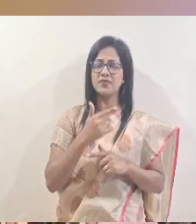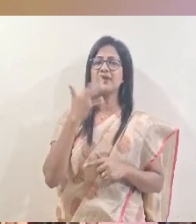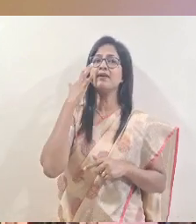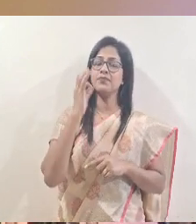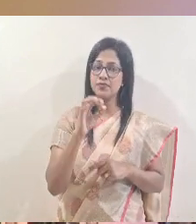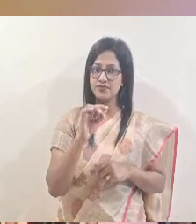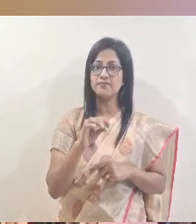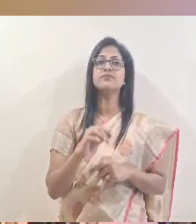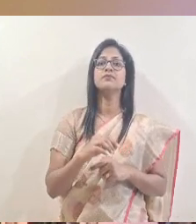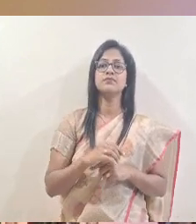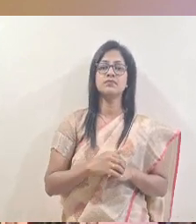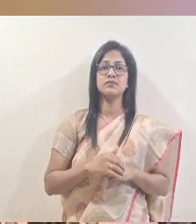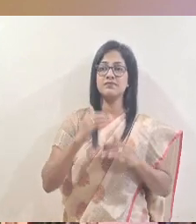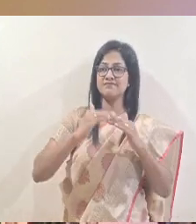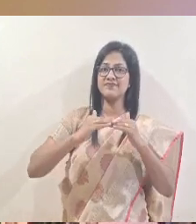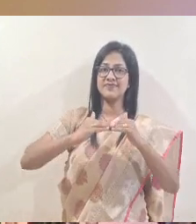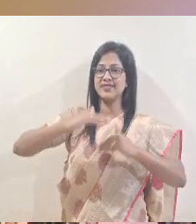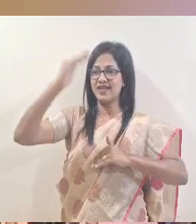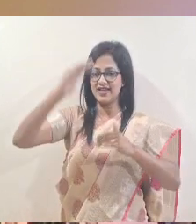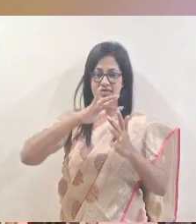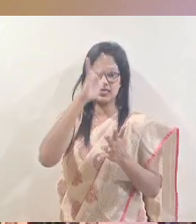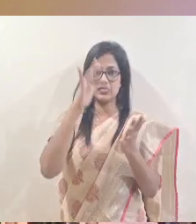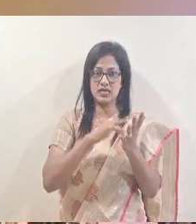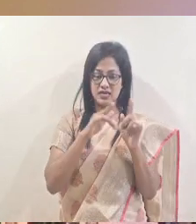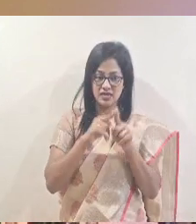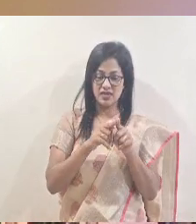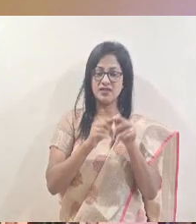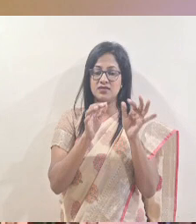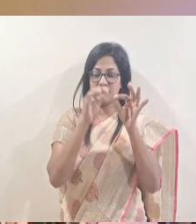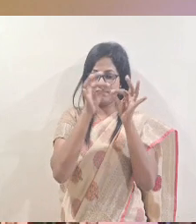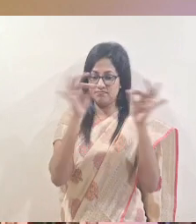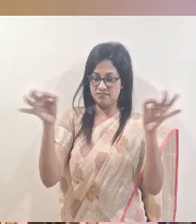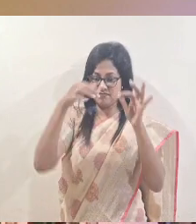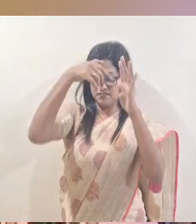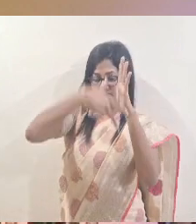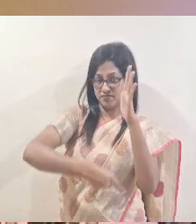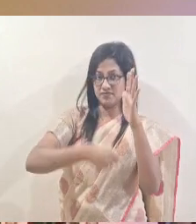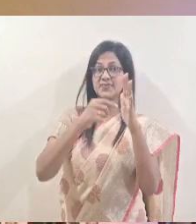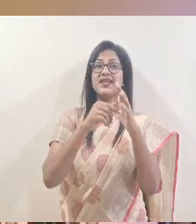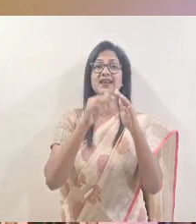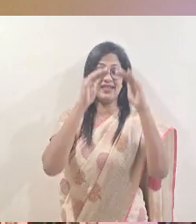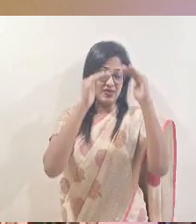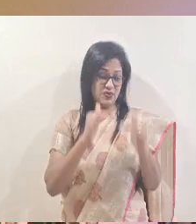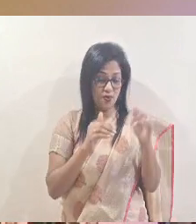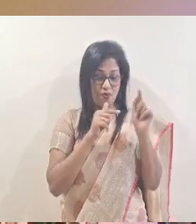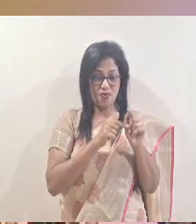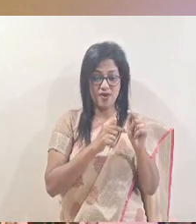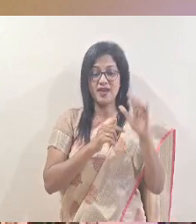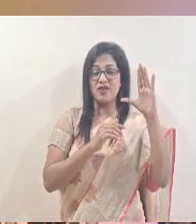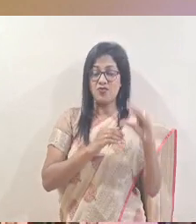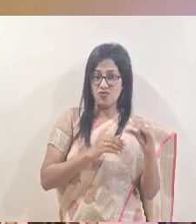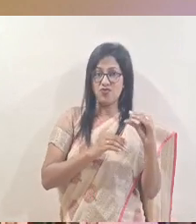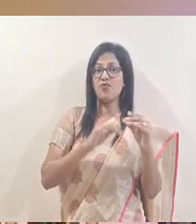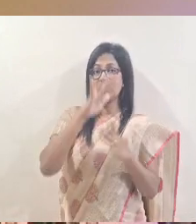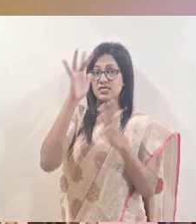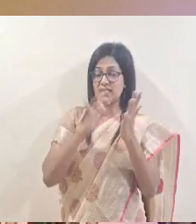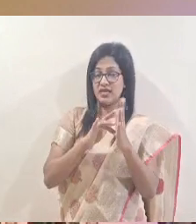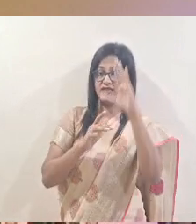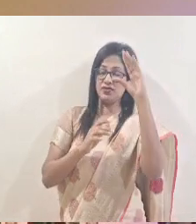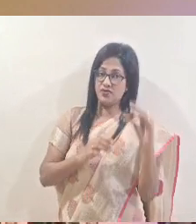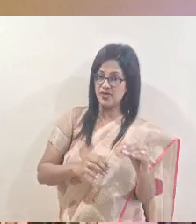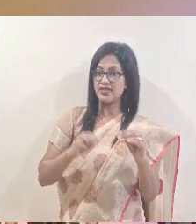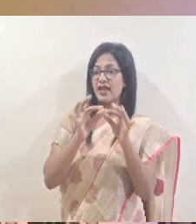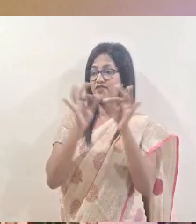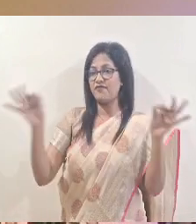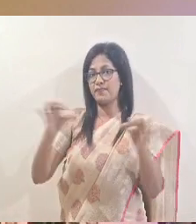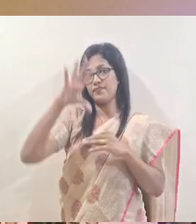an important link should have a higher between a centrality and a higher width. So a lower important link should have a lower between a centrality